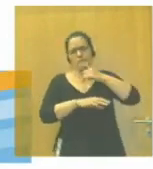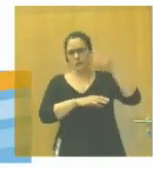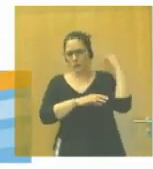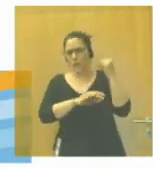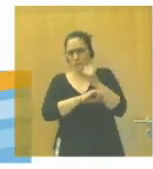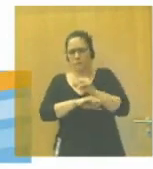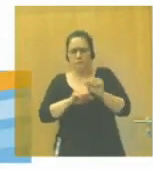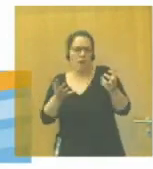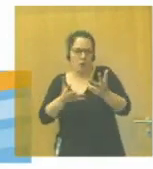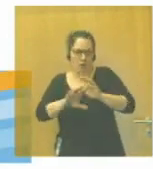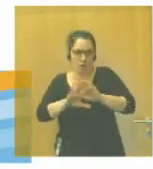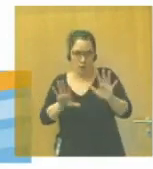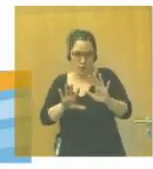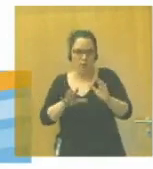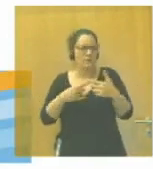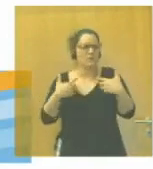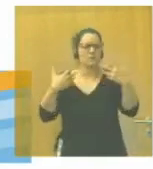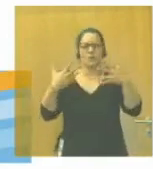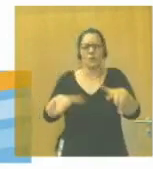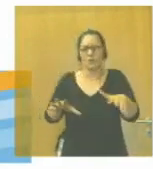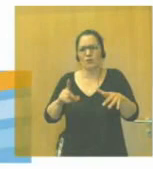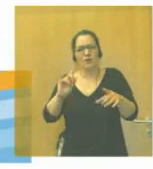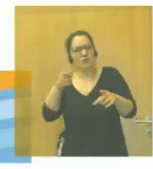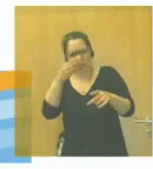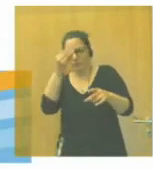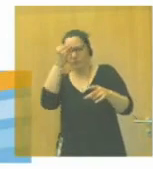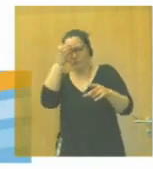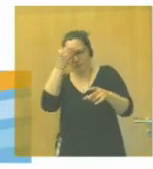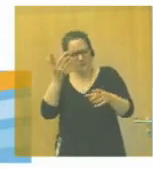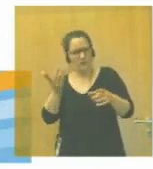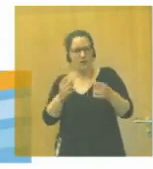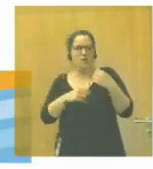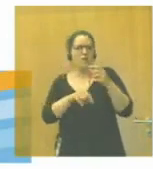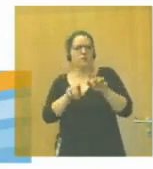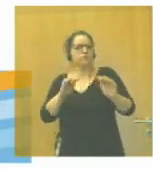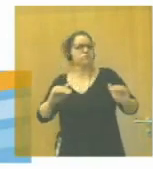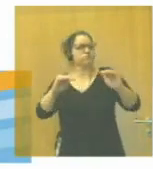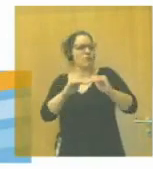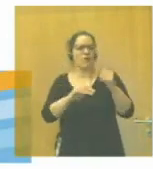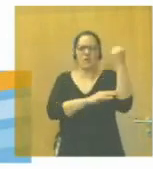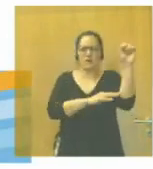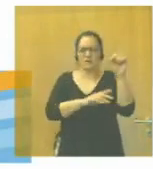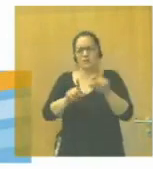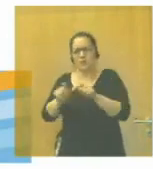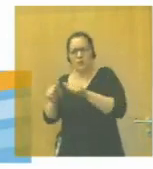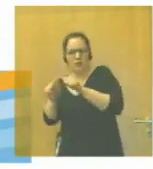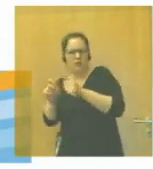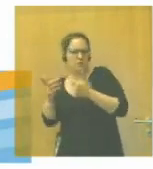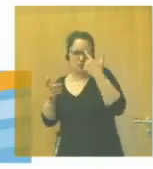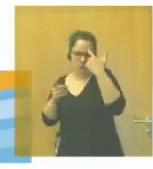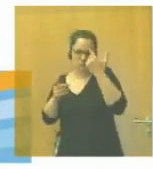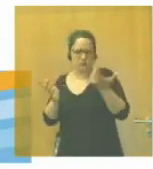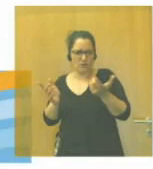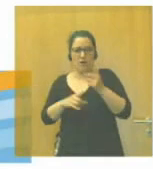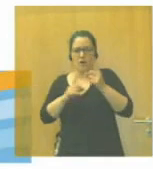And we don't want people who are at risk for suicide, or particularly their loved ones who are survivors of their loved one's suicide, to feel that their